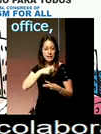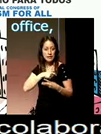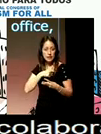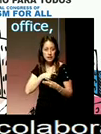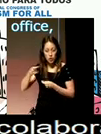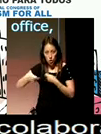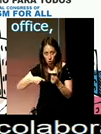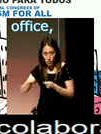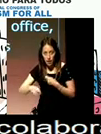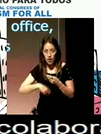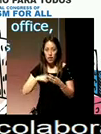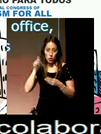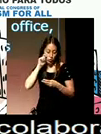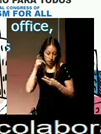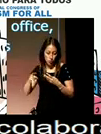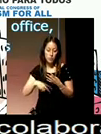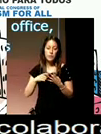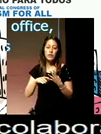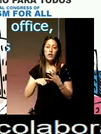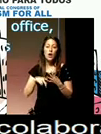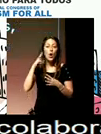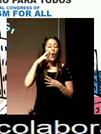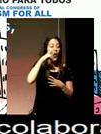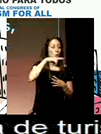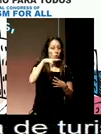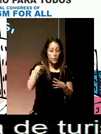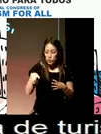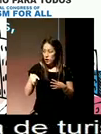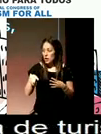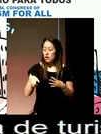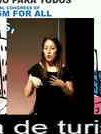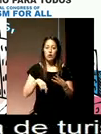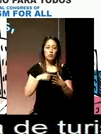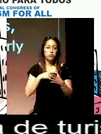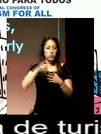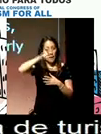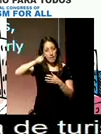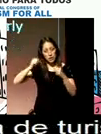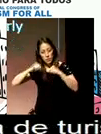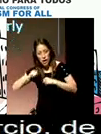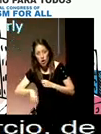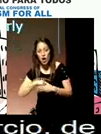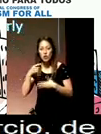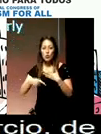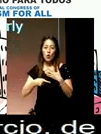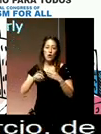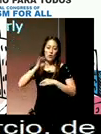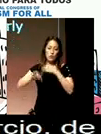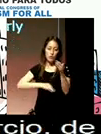several organizations representing youth, elderly people, people with handicaps, etc., and